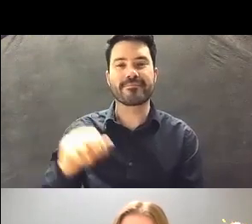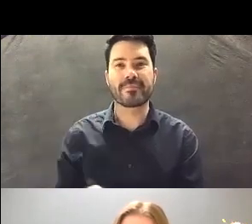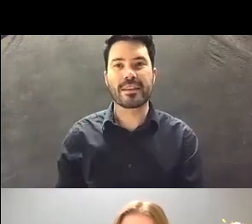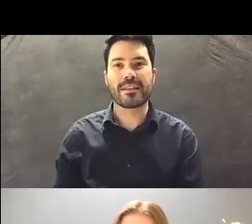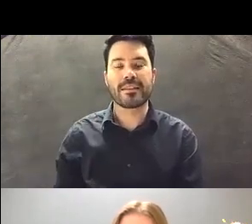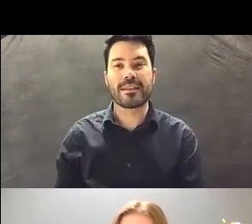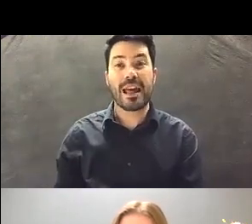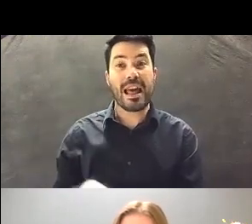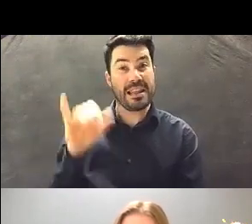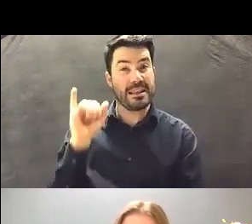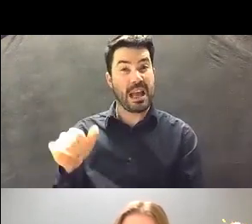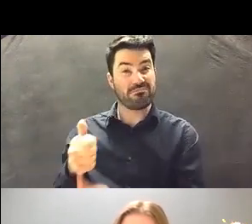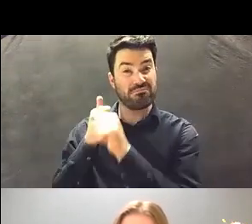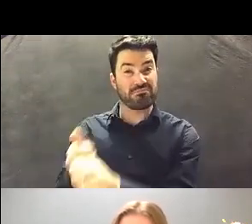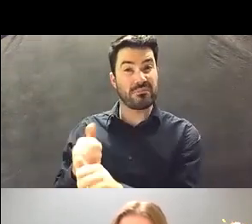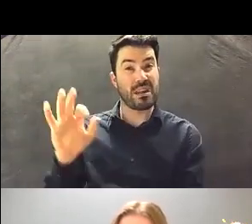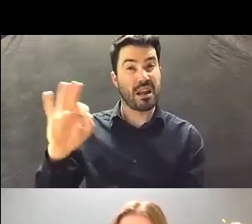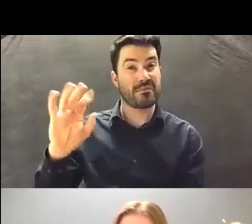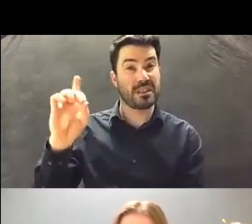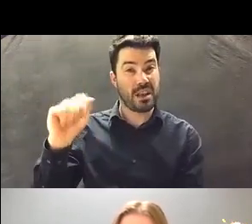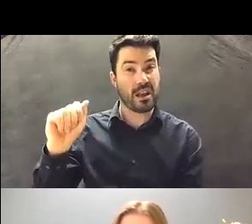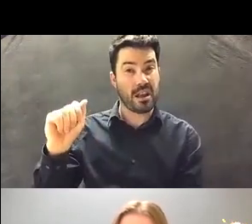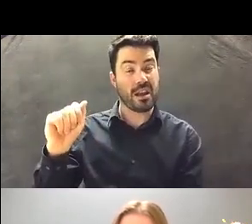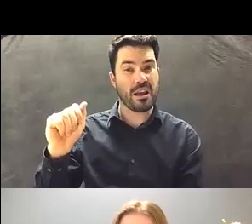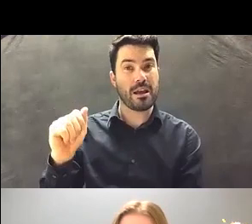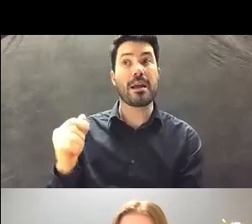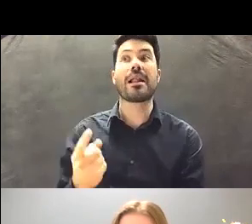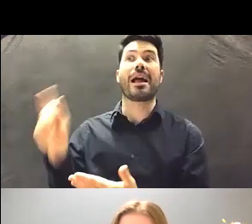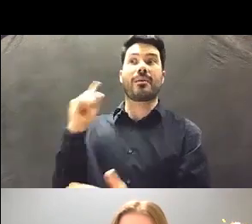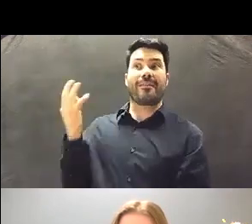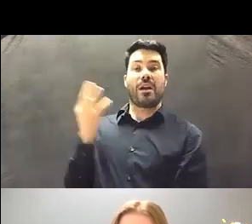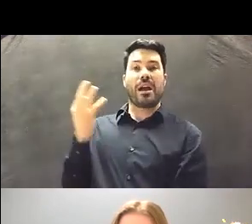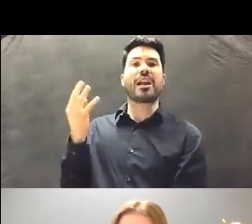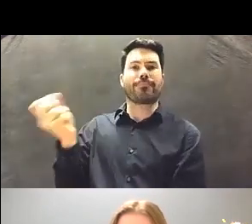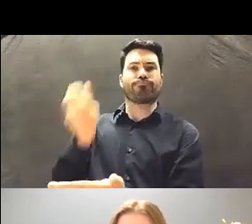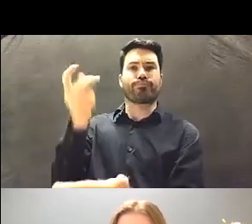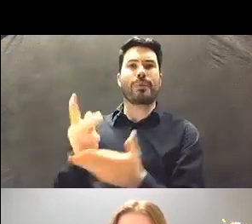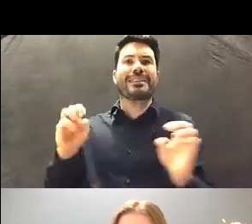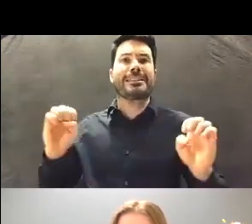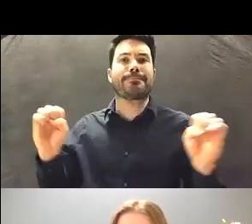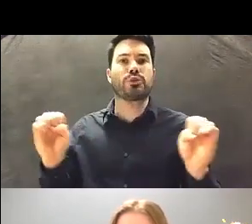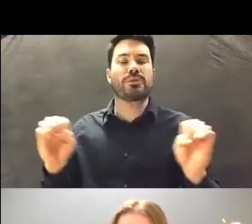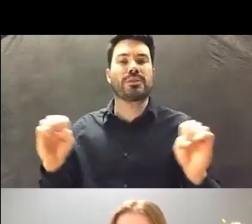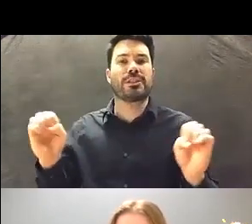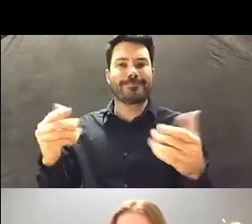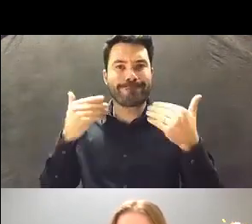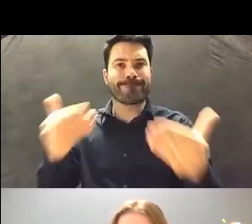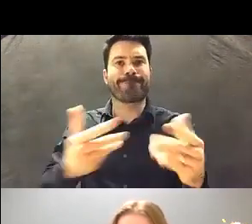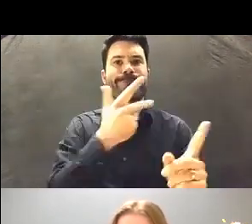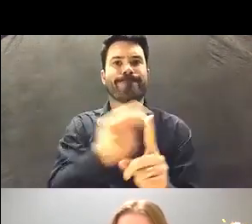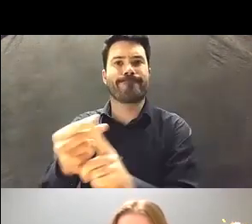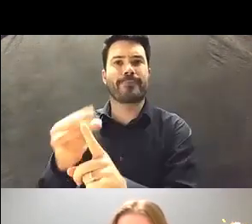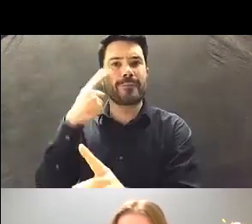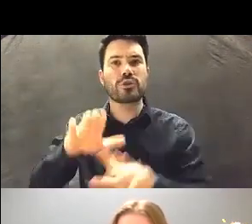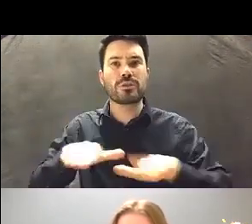with the Food and Drug Administration, which on Friday last week authorized emergency use of the pediatric dose. And this applies to roughly 28